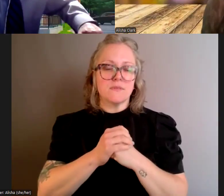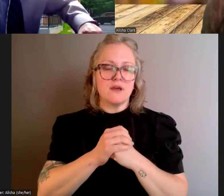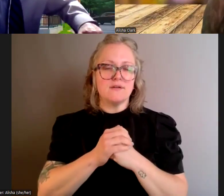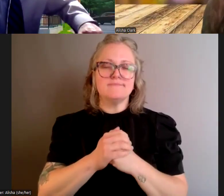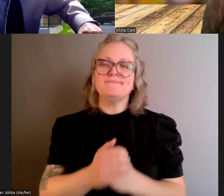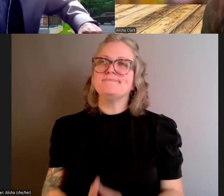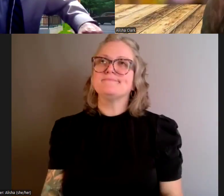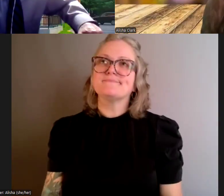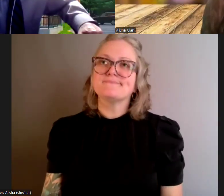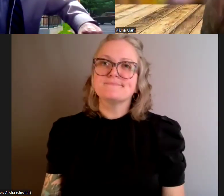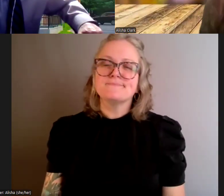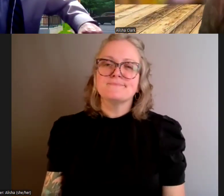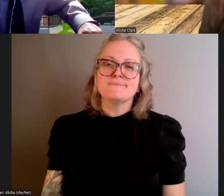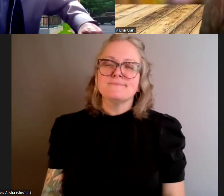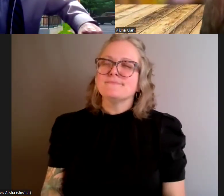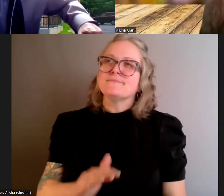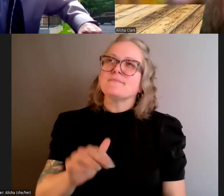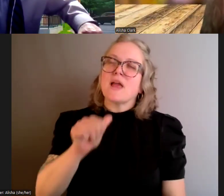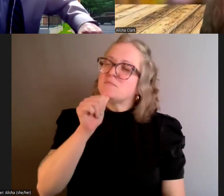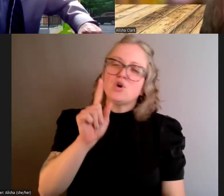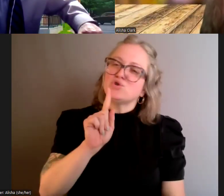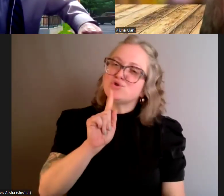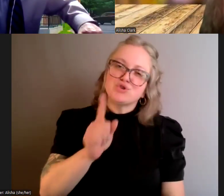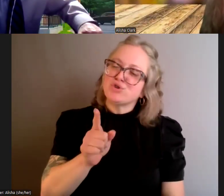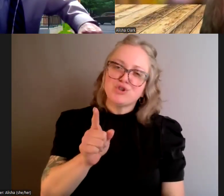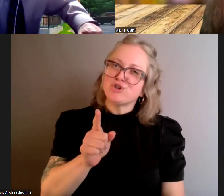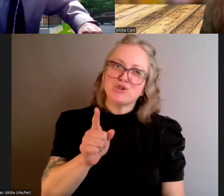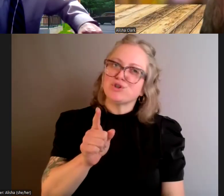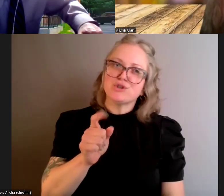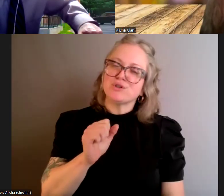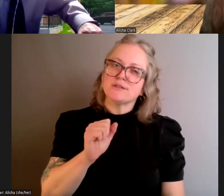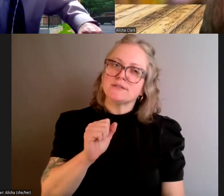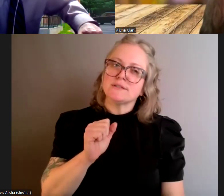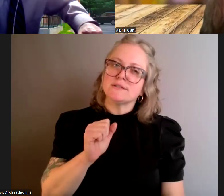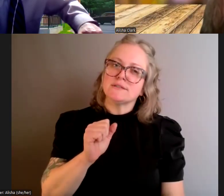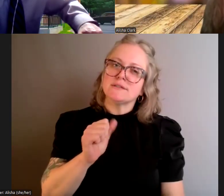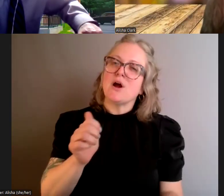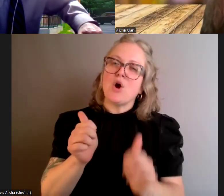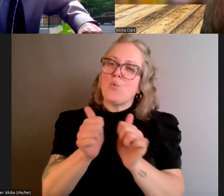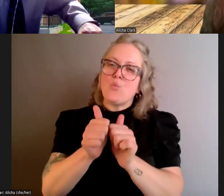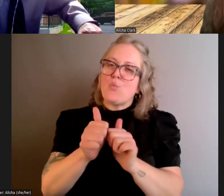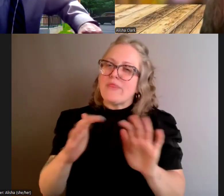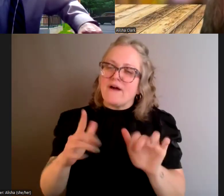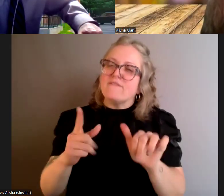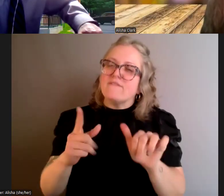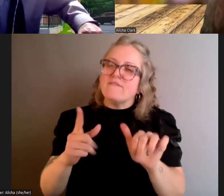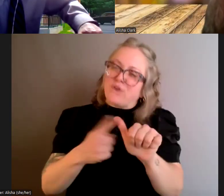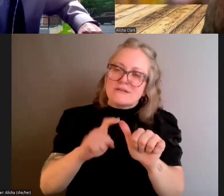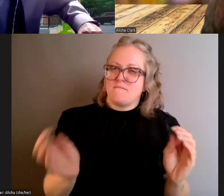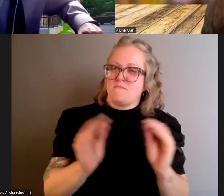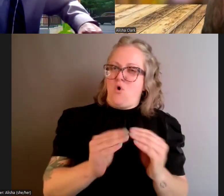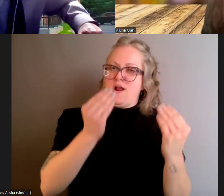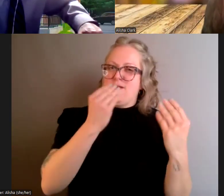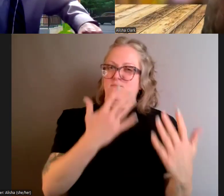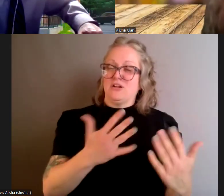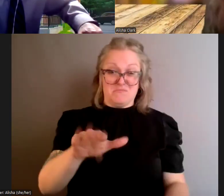um I'm not sure without having some additional information, would it